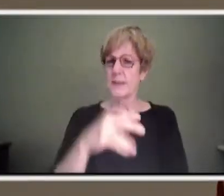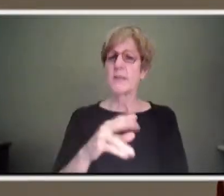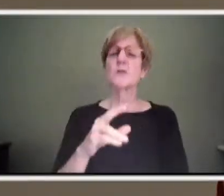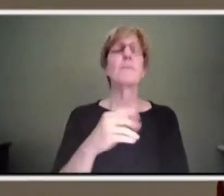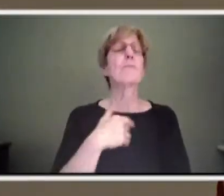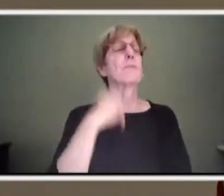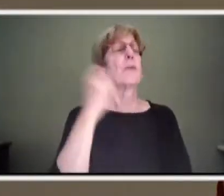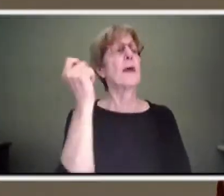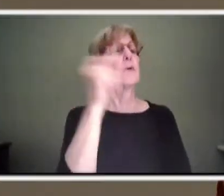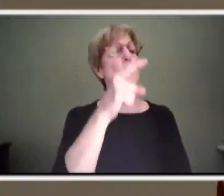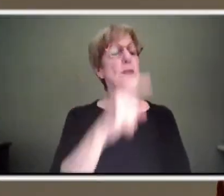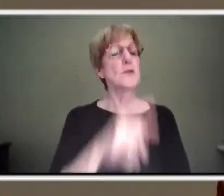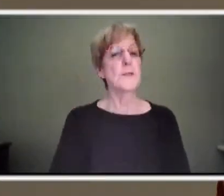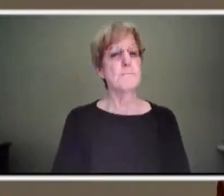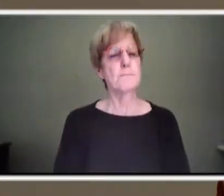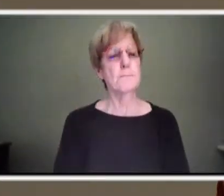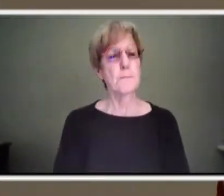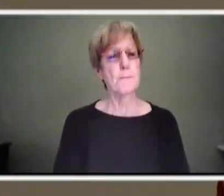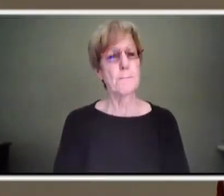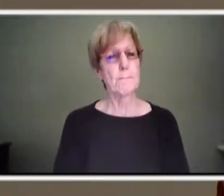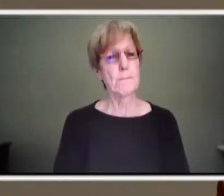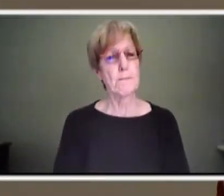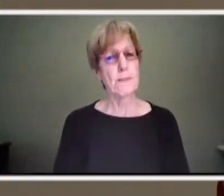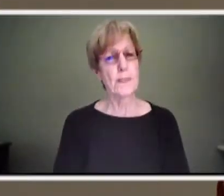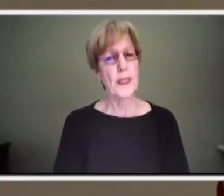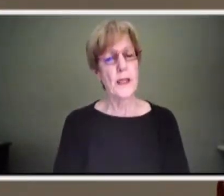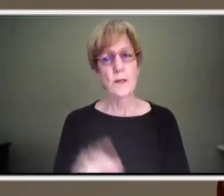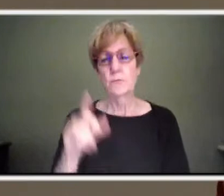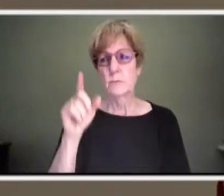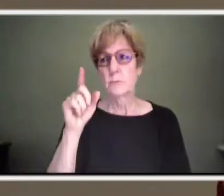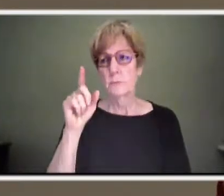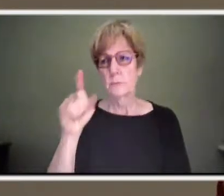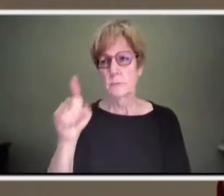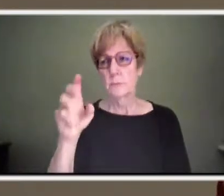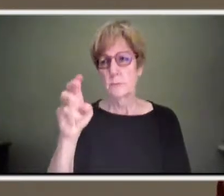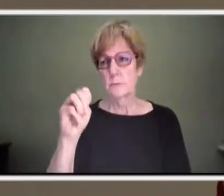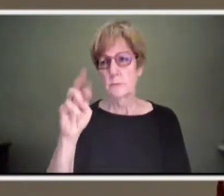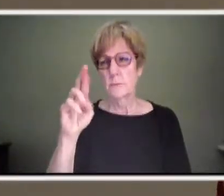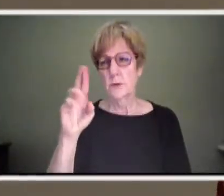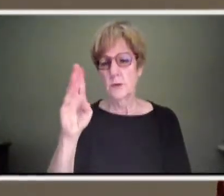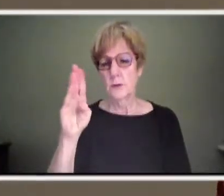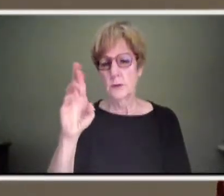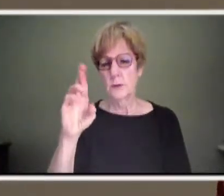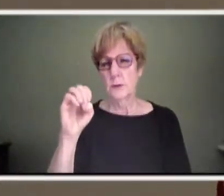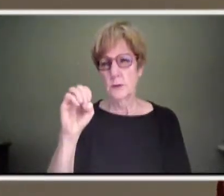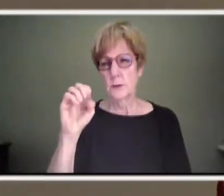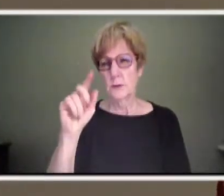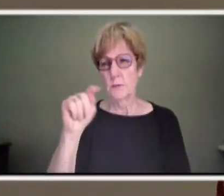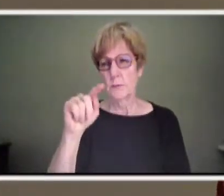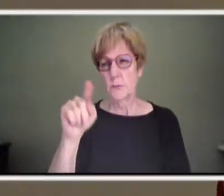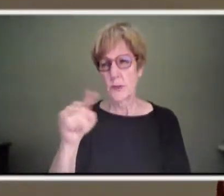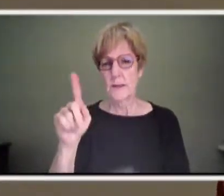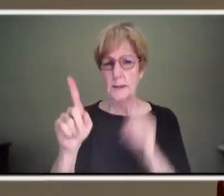question, actually for Mr. Moretz, if that's okay. Sure. Thank you.